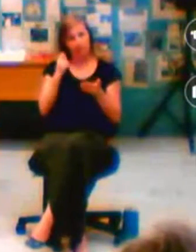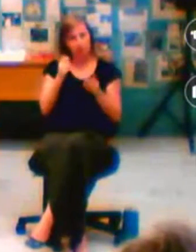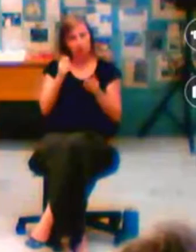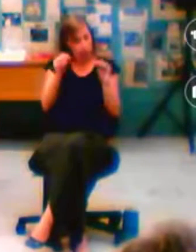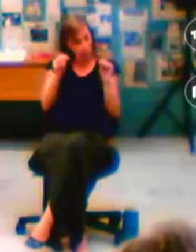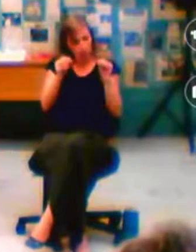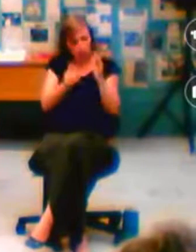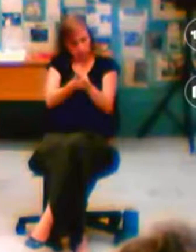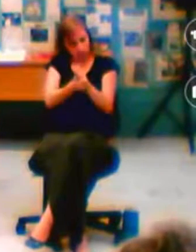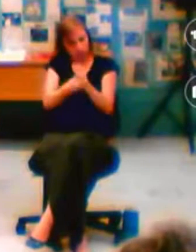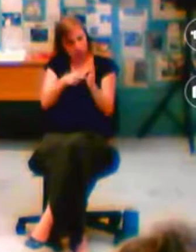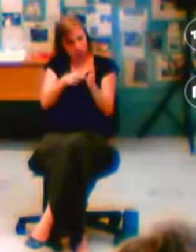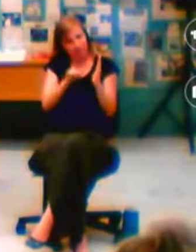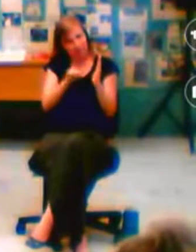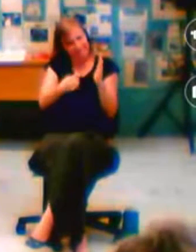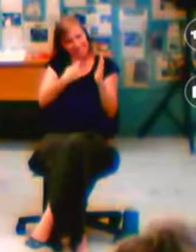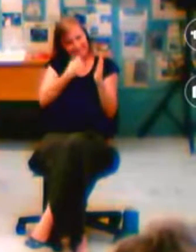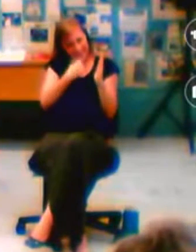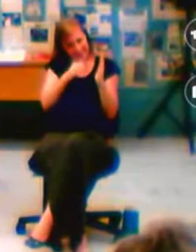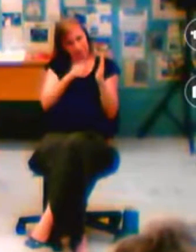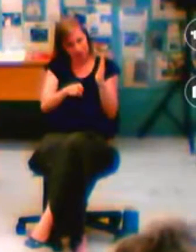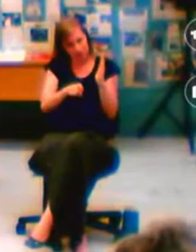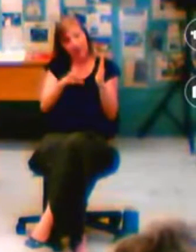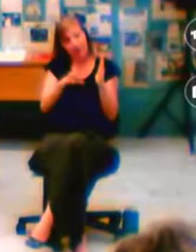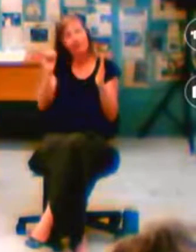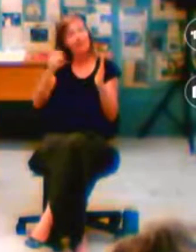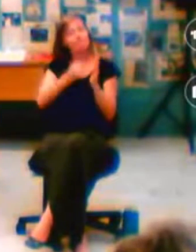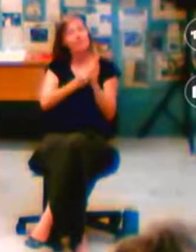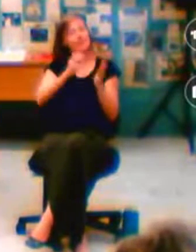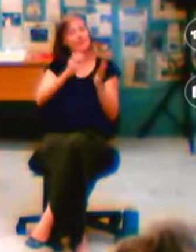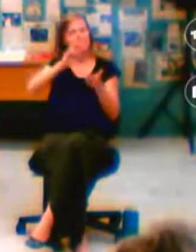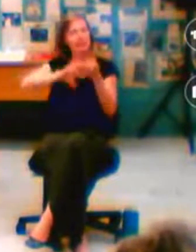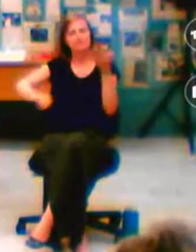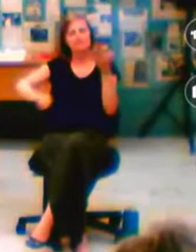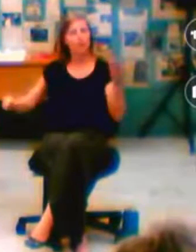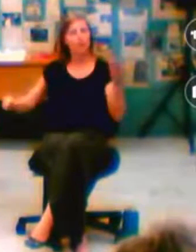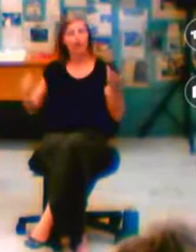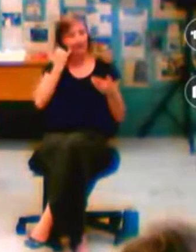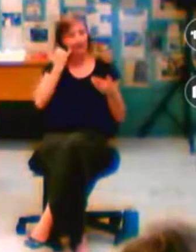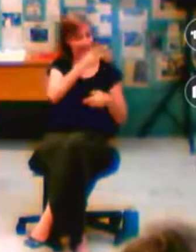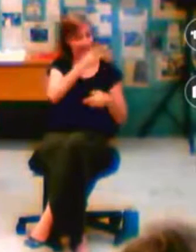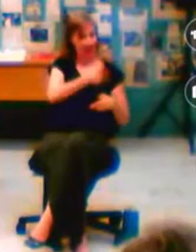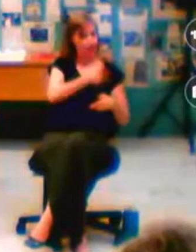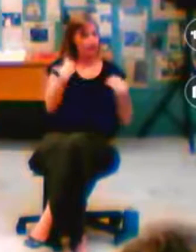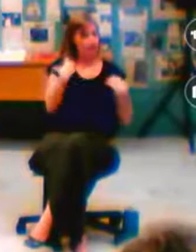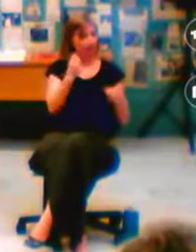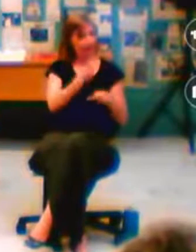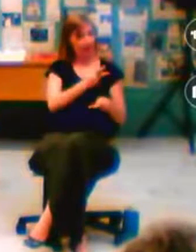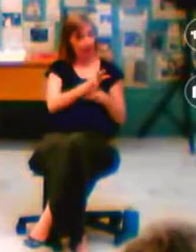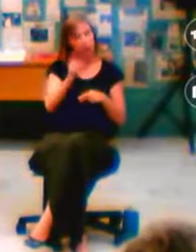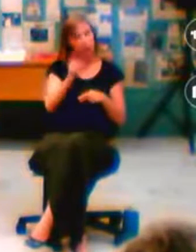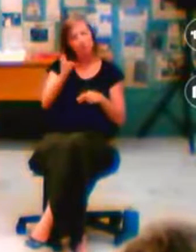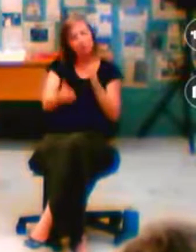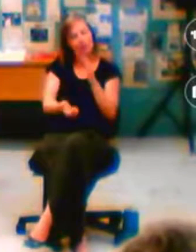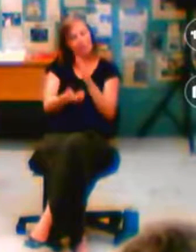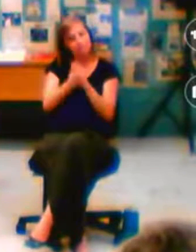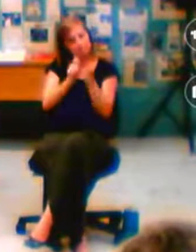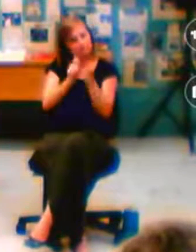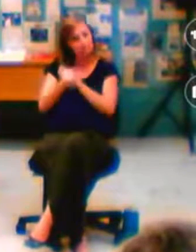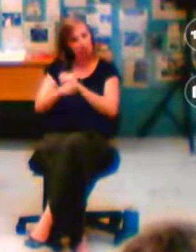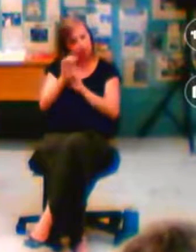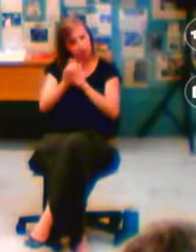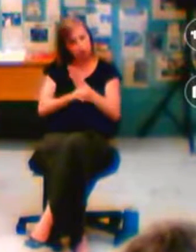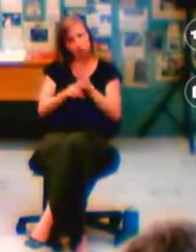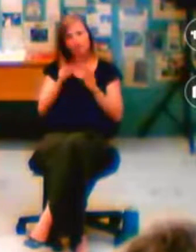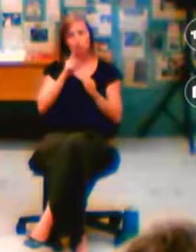start. So, you know, again, when I say it's an unaccountable board, it's because there's nothing in the amendment